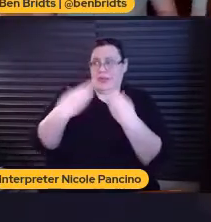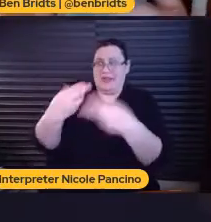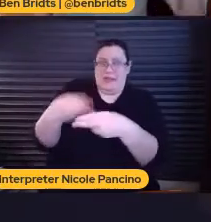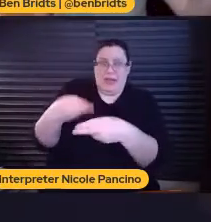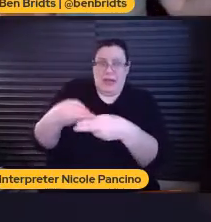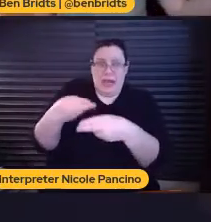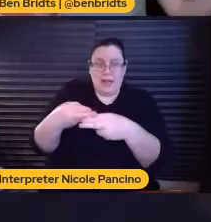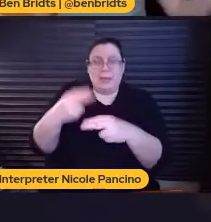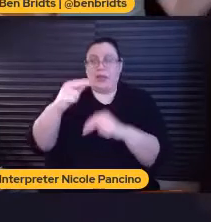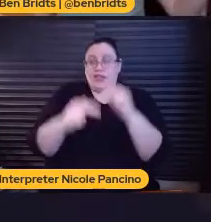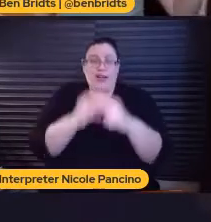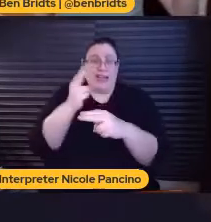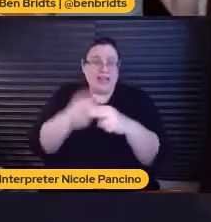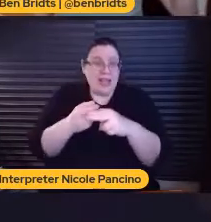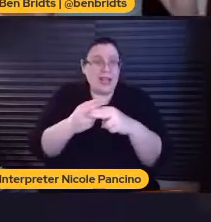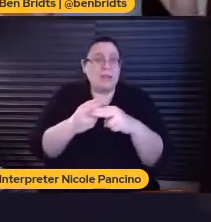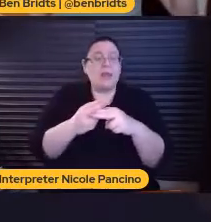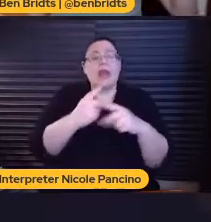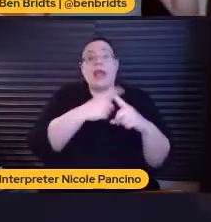construct named encrypted bucket